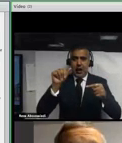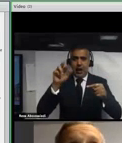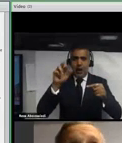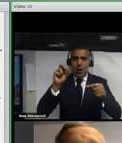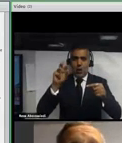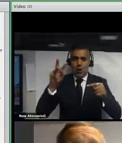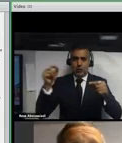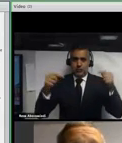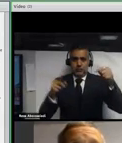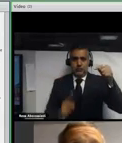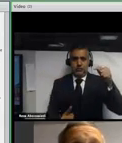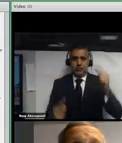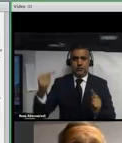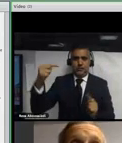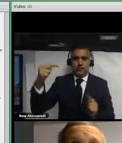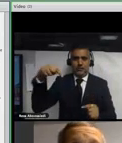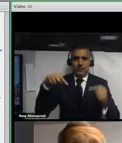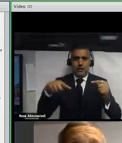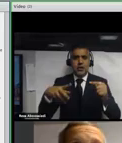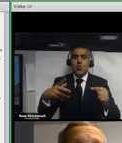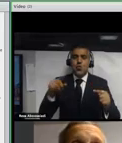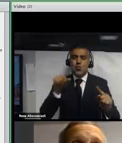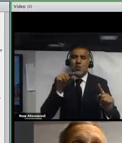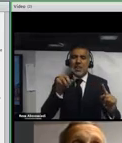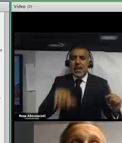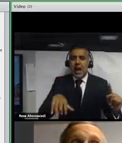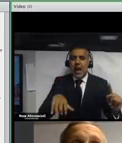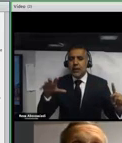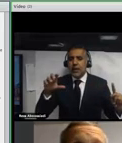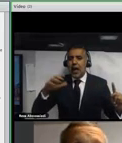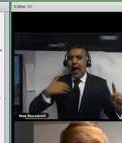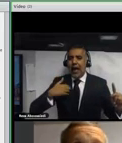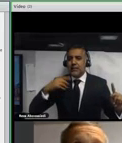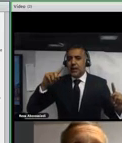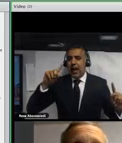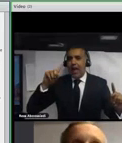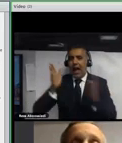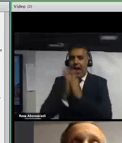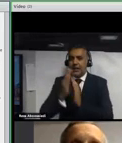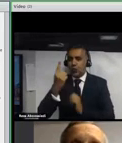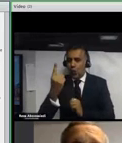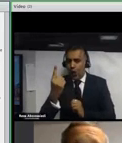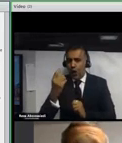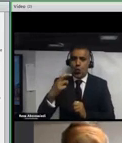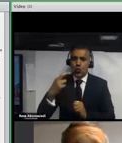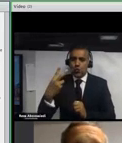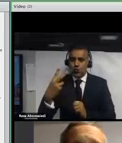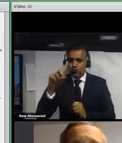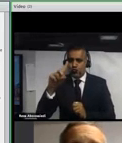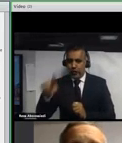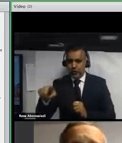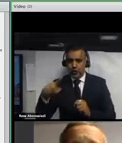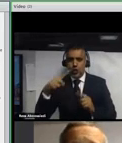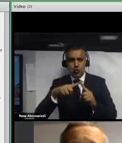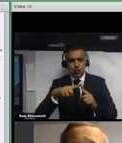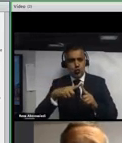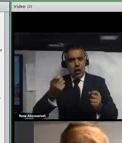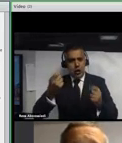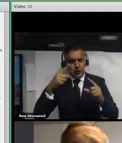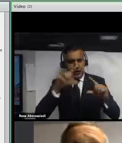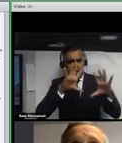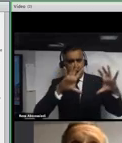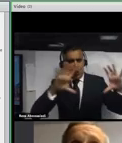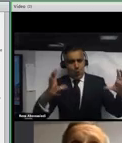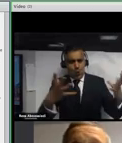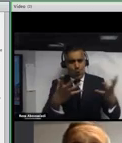you cannot capture this with one question. You cannot capture it with 2 questions. You need a series of questions. And you need to be able to